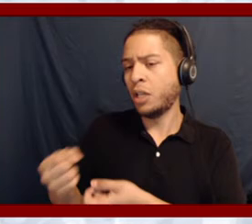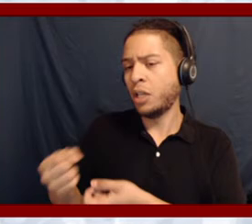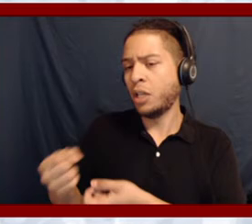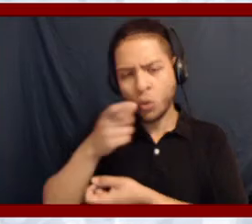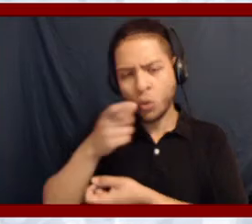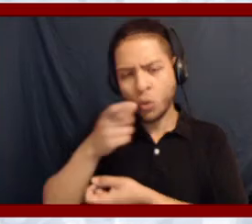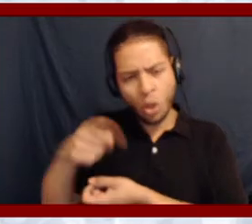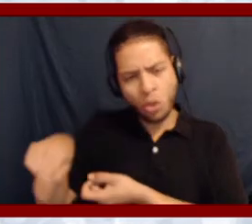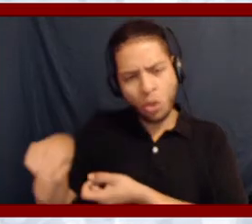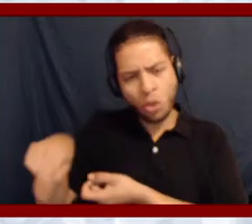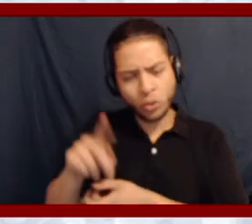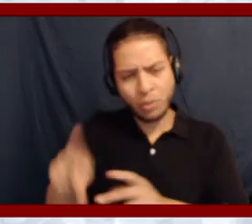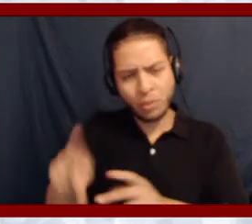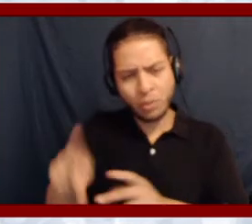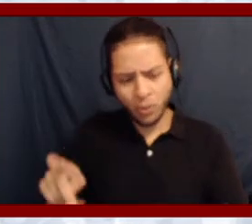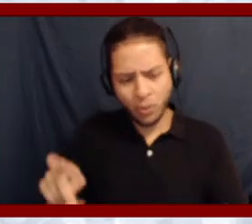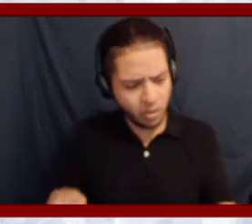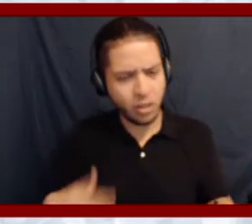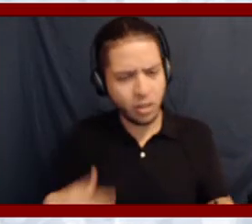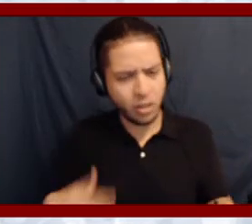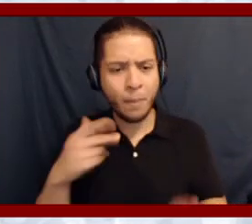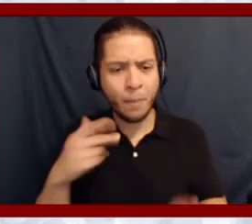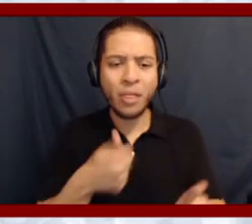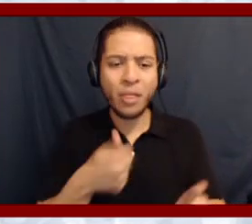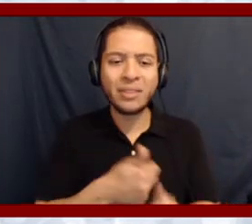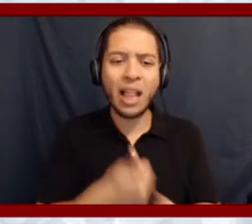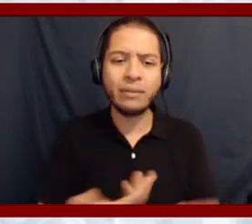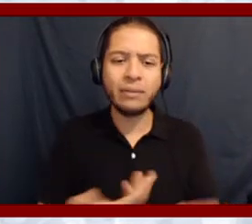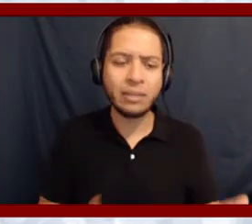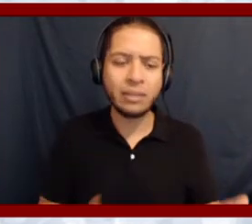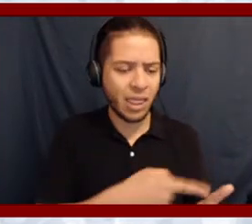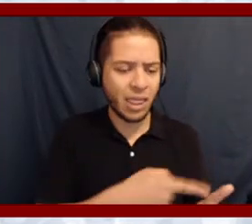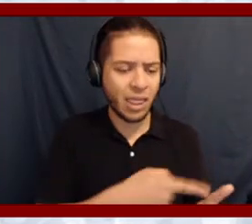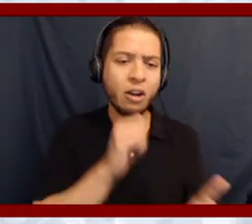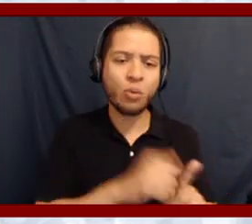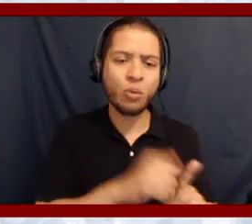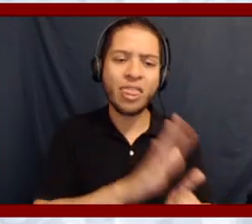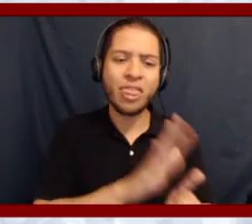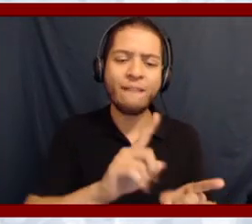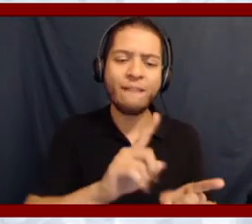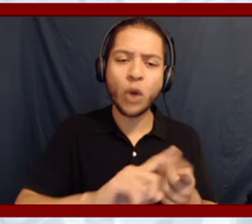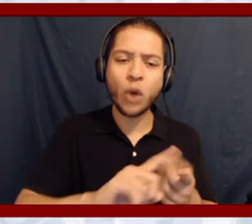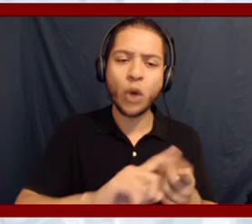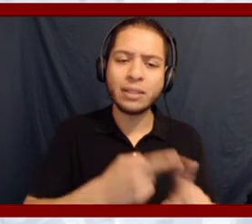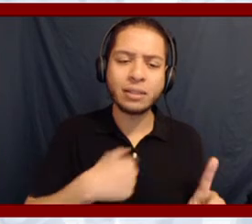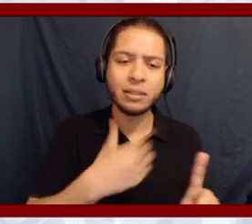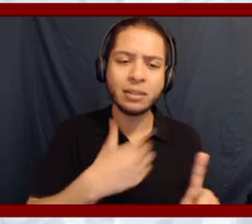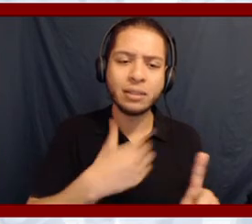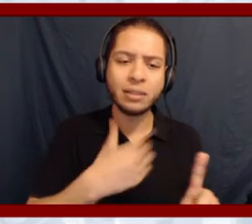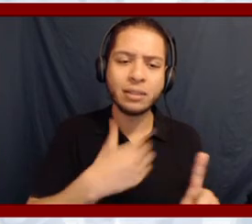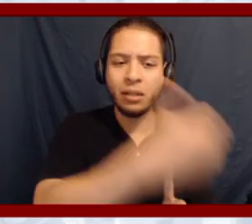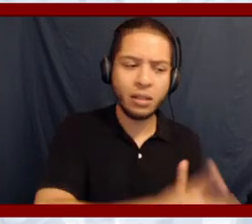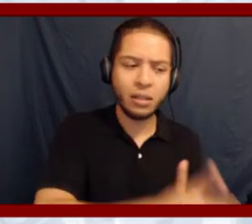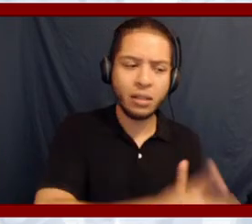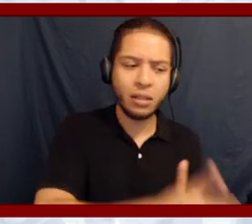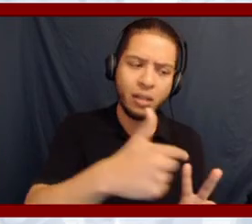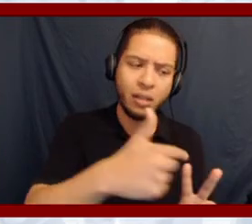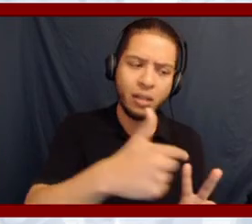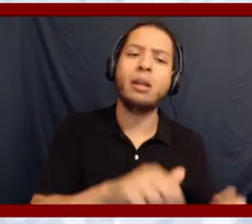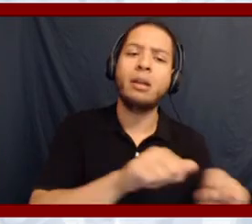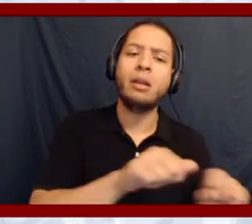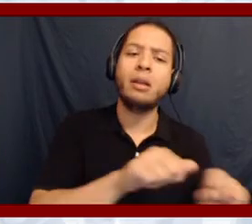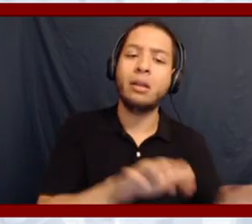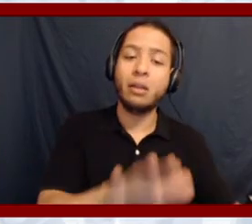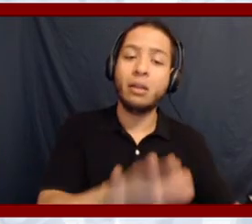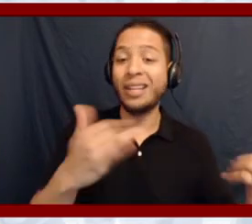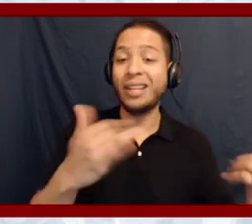to talk to their peers. If you look at vaccinations among African Americans, it is lower than the general population.